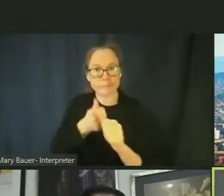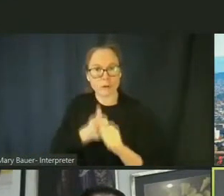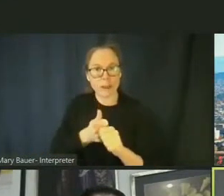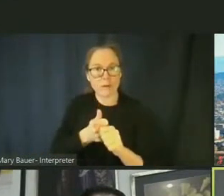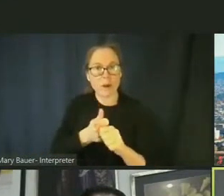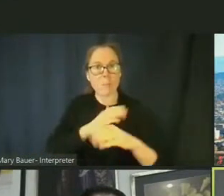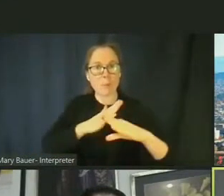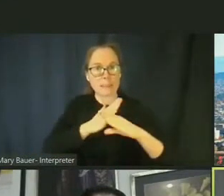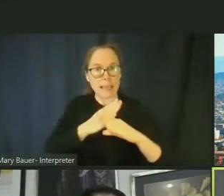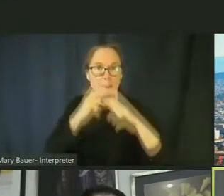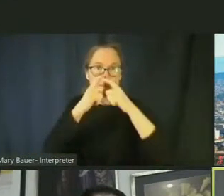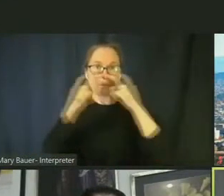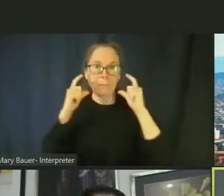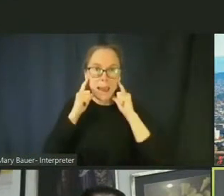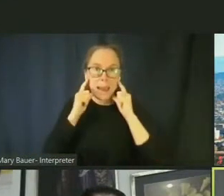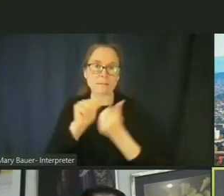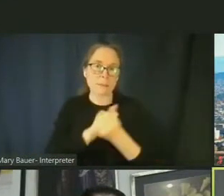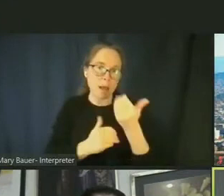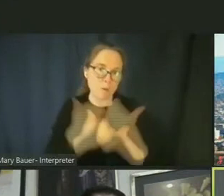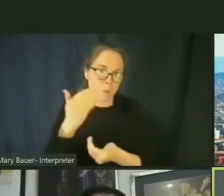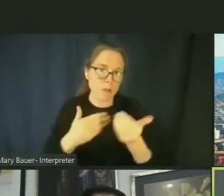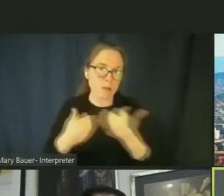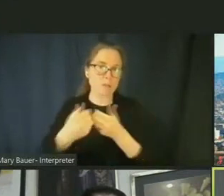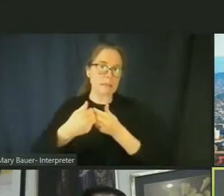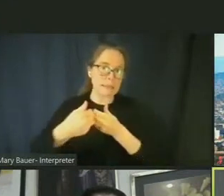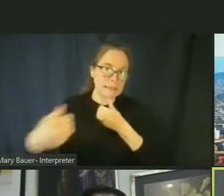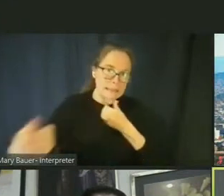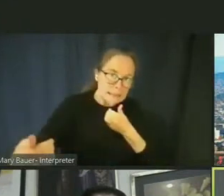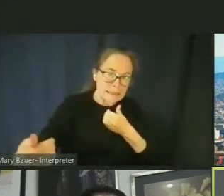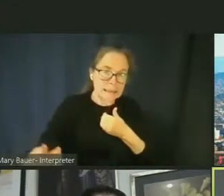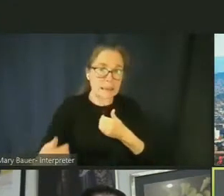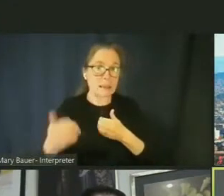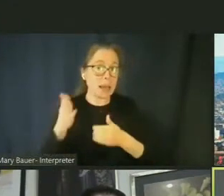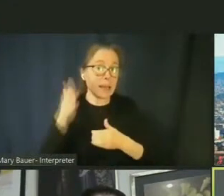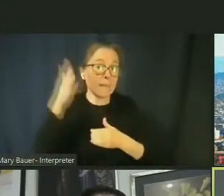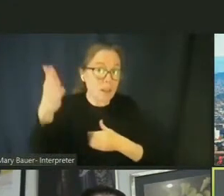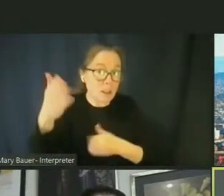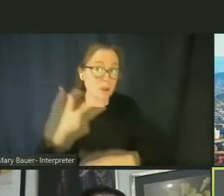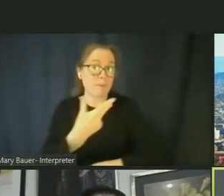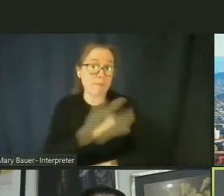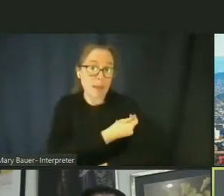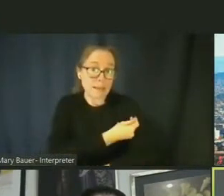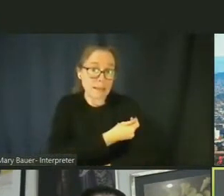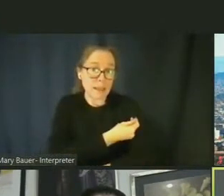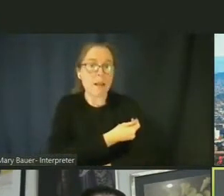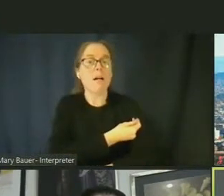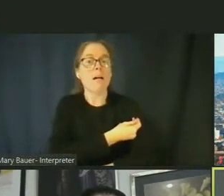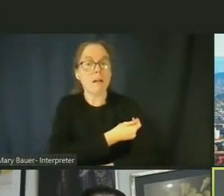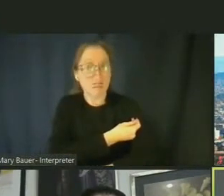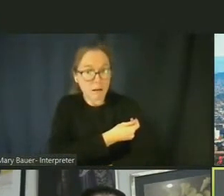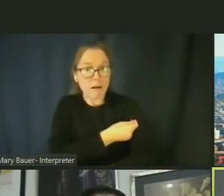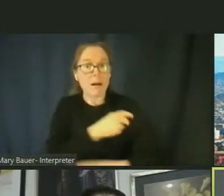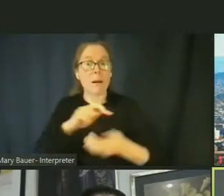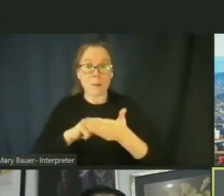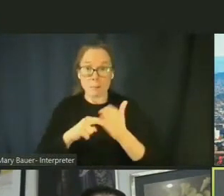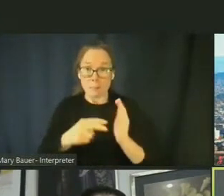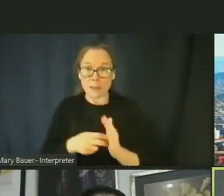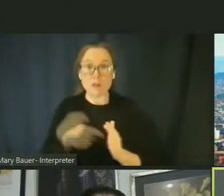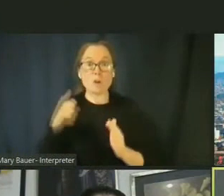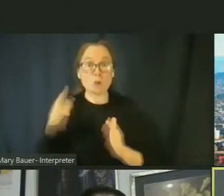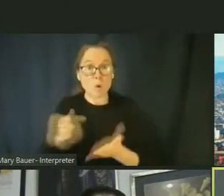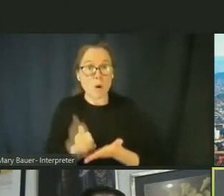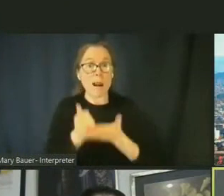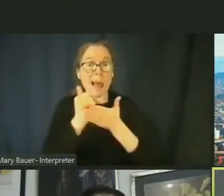hand washing and distancing, and eventually one day get the vaccine, you are increasing those slices of cheese to favor